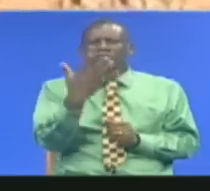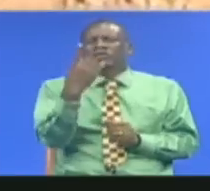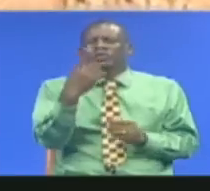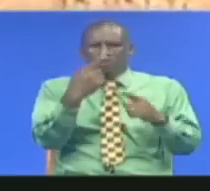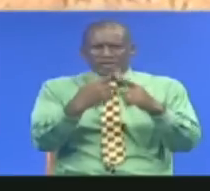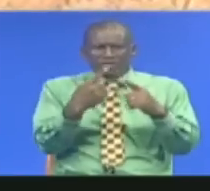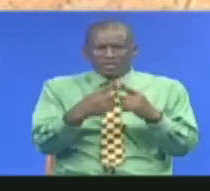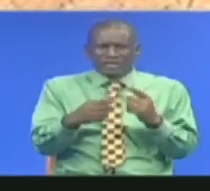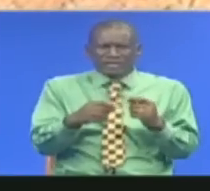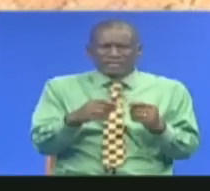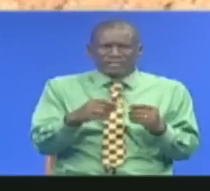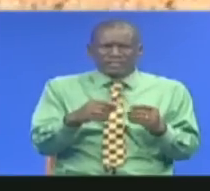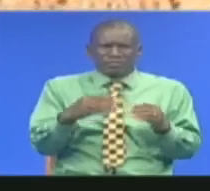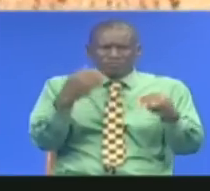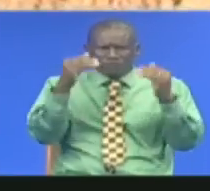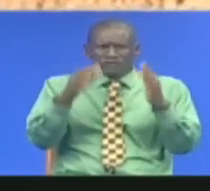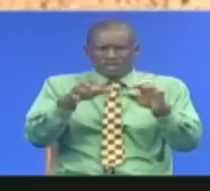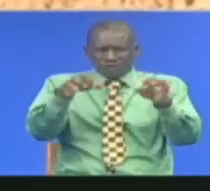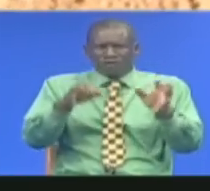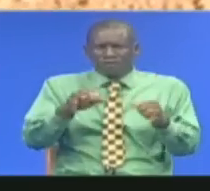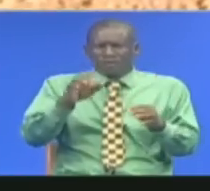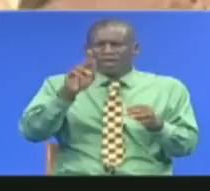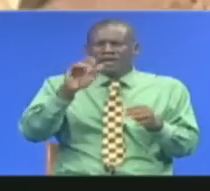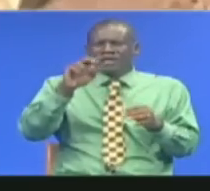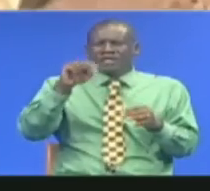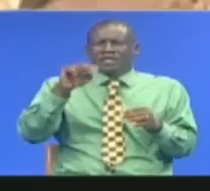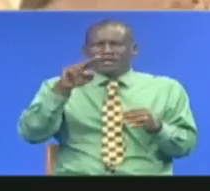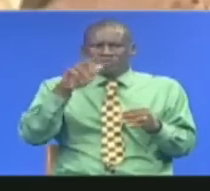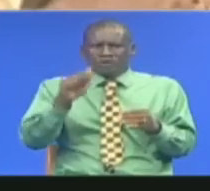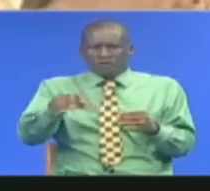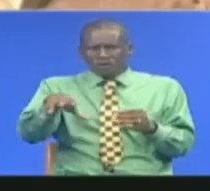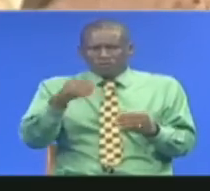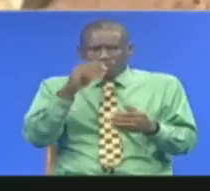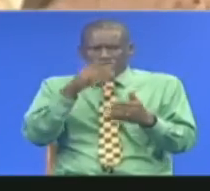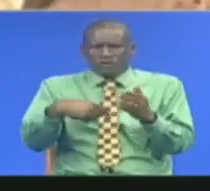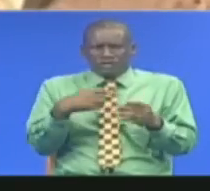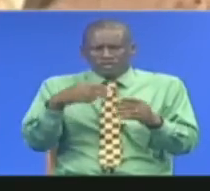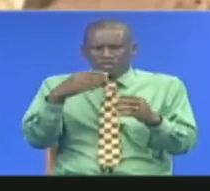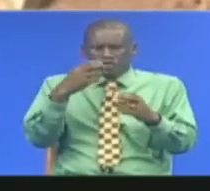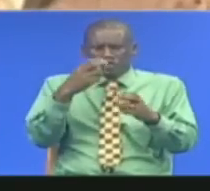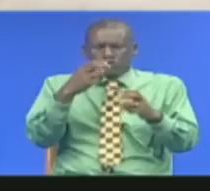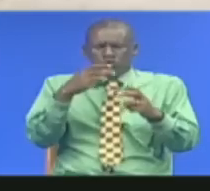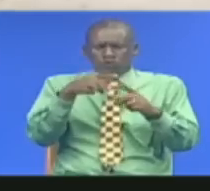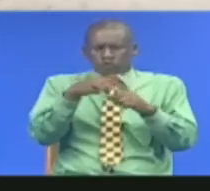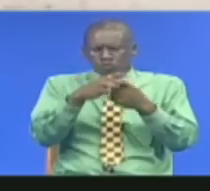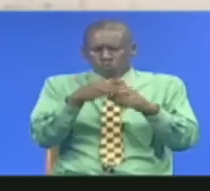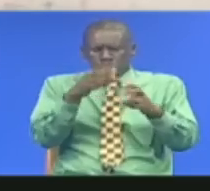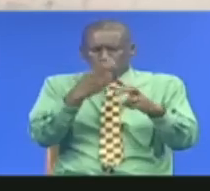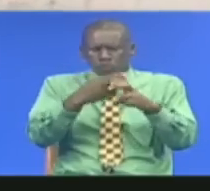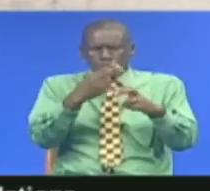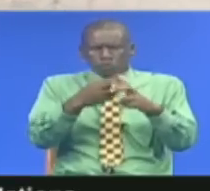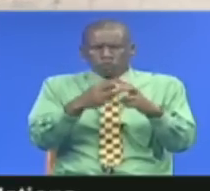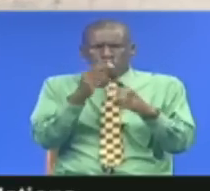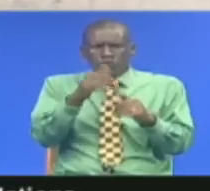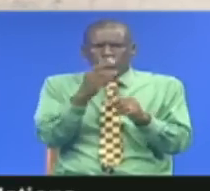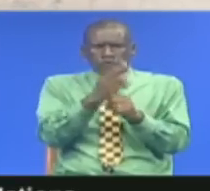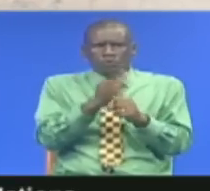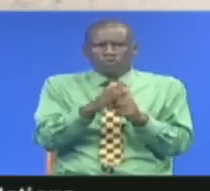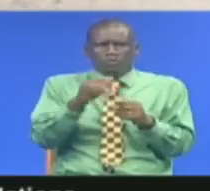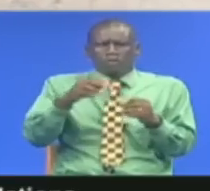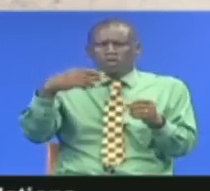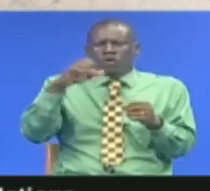51-year-old archaeologist and farmer Richard Kinyua discovered what he says are tools with striking similarity with tools used by the Homo erectus